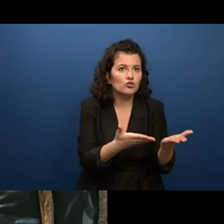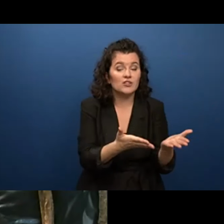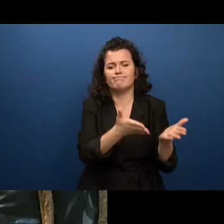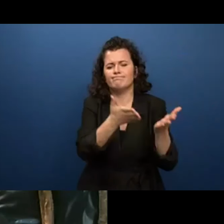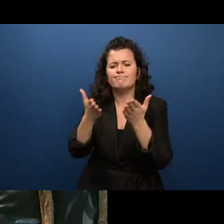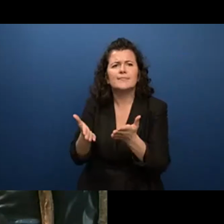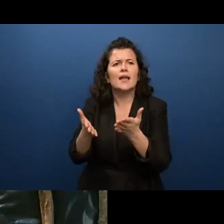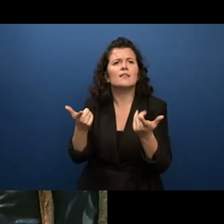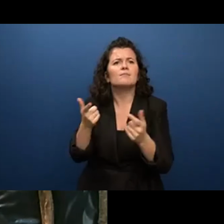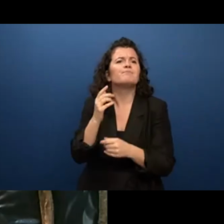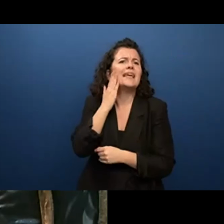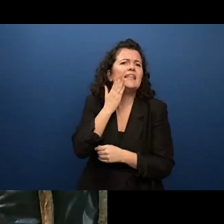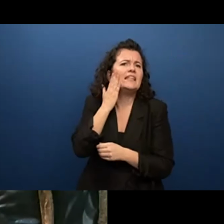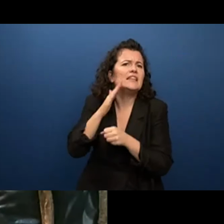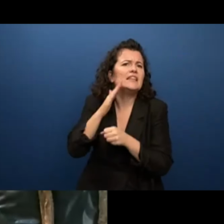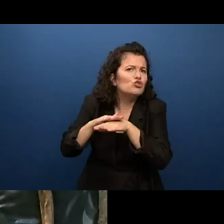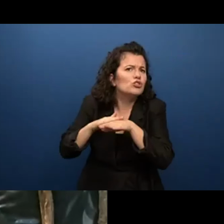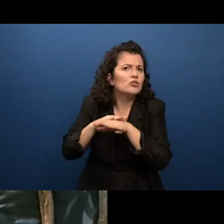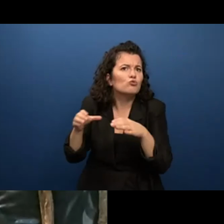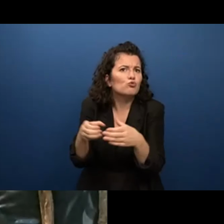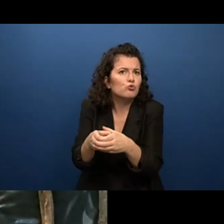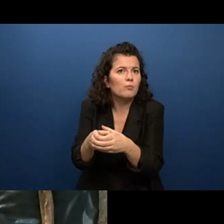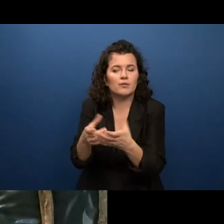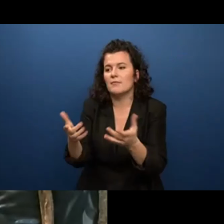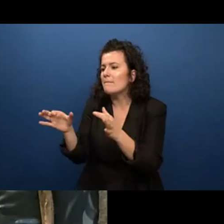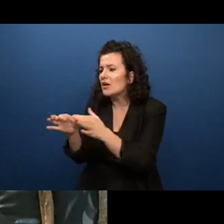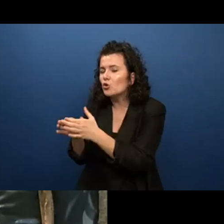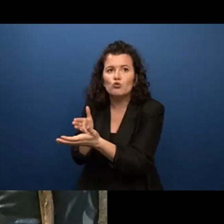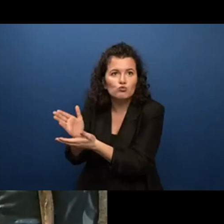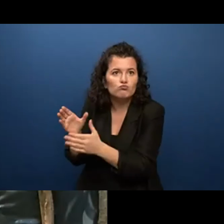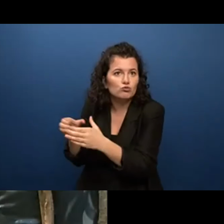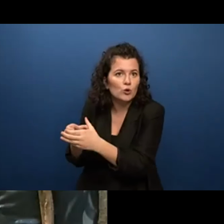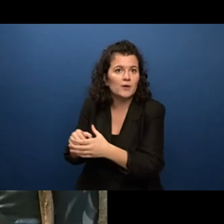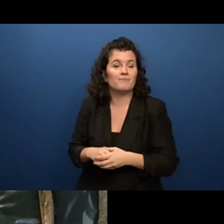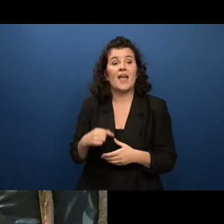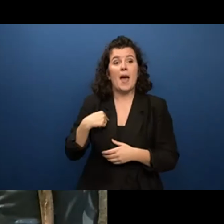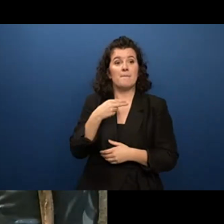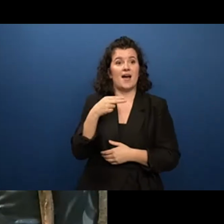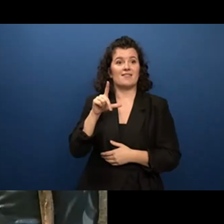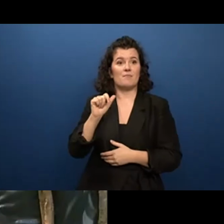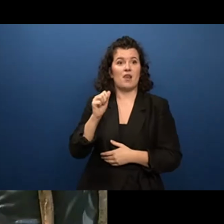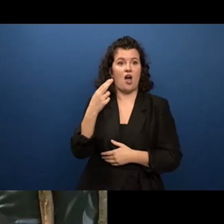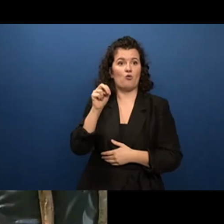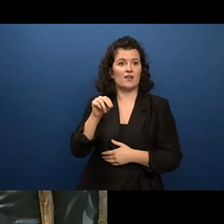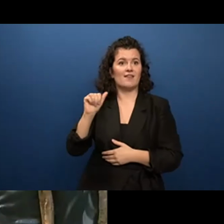minority groups. So my name is Lauren Avery. I am the project officer for Minority Rights